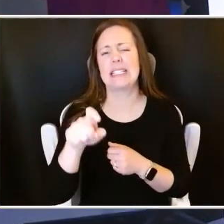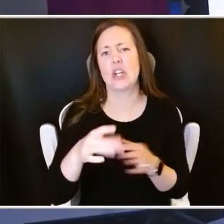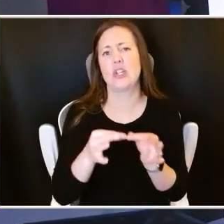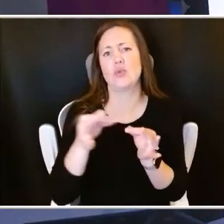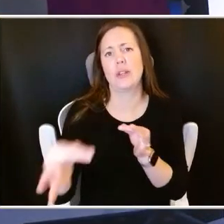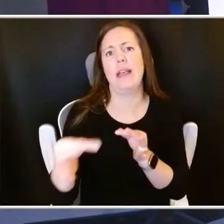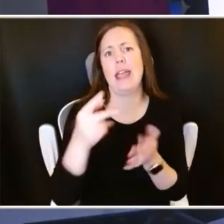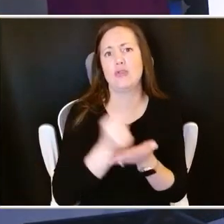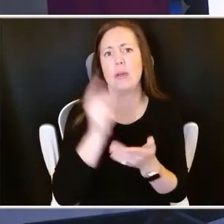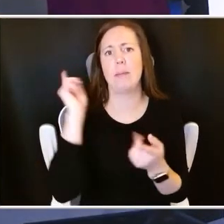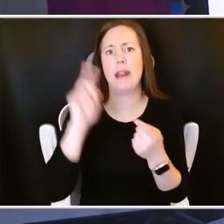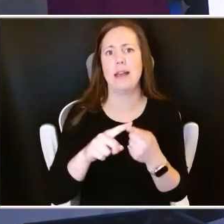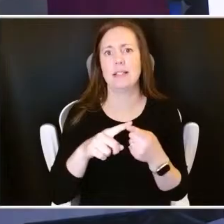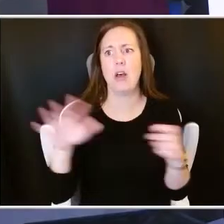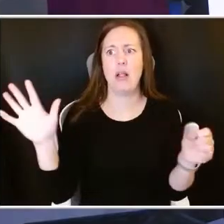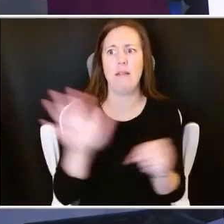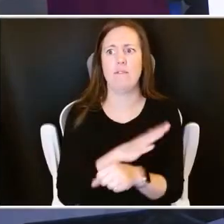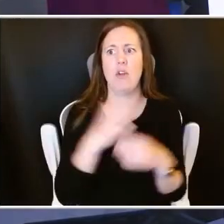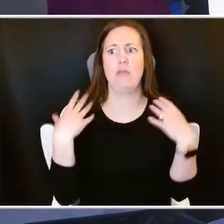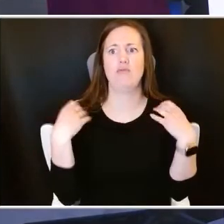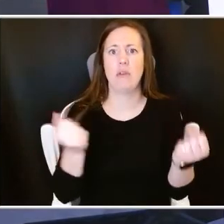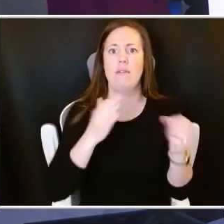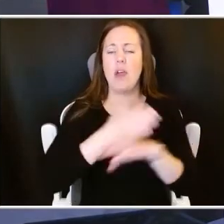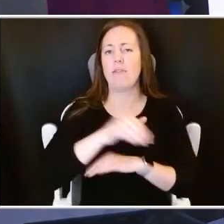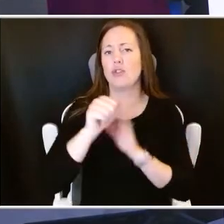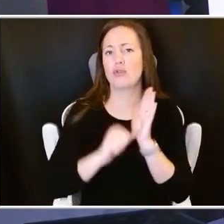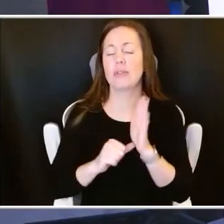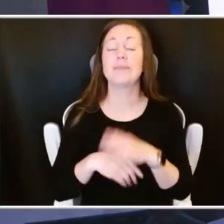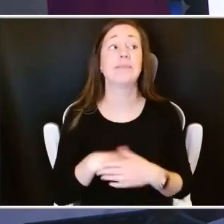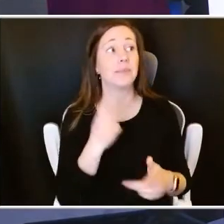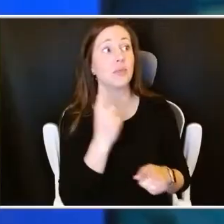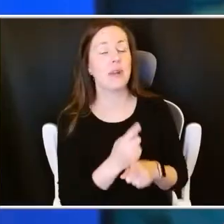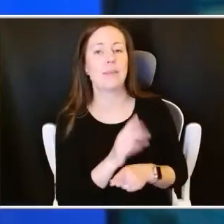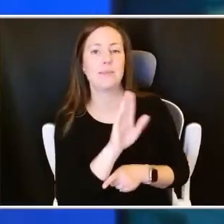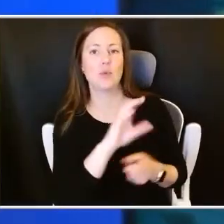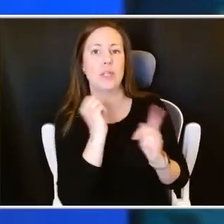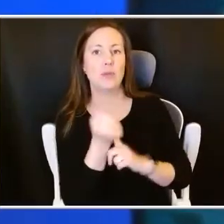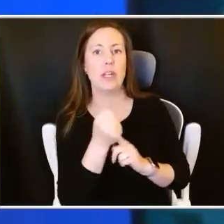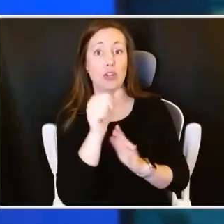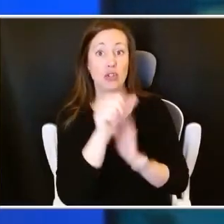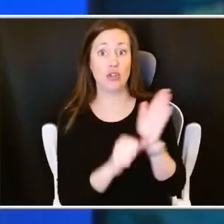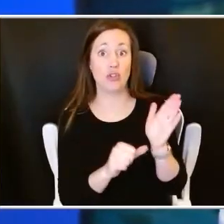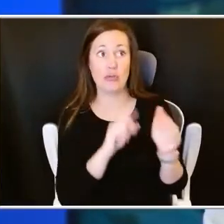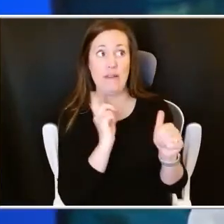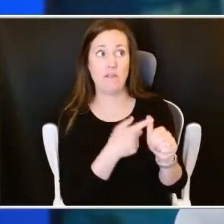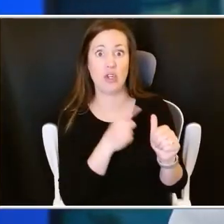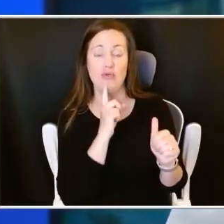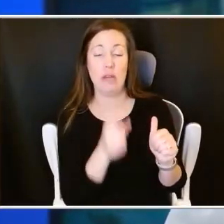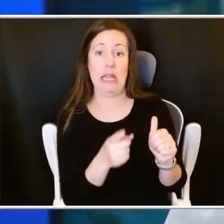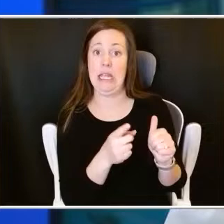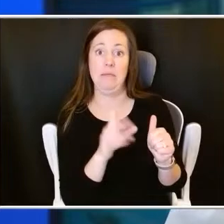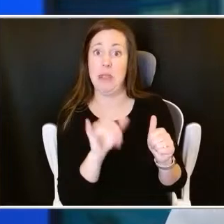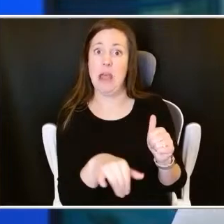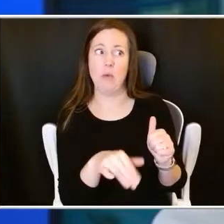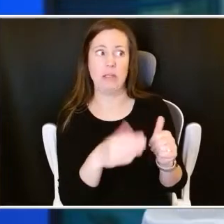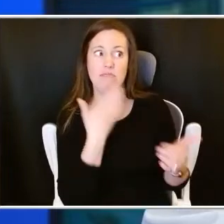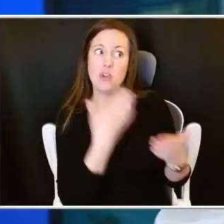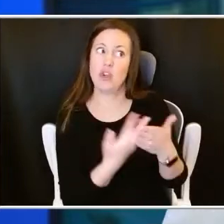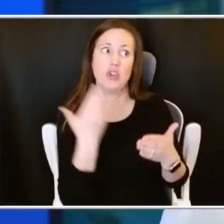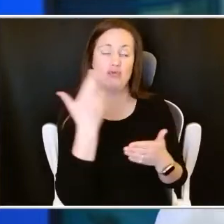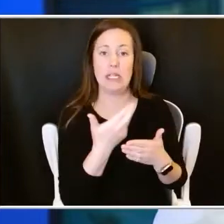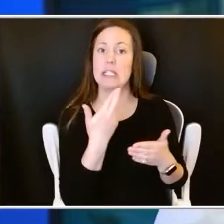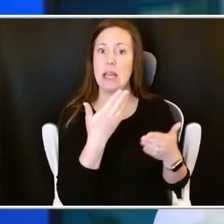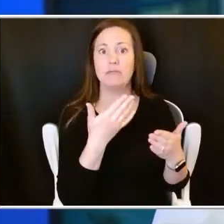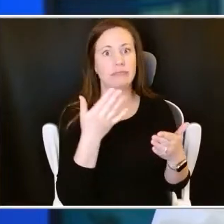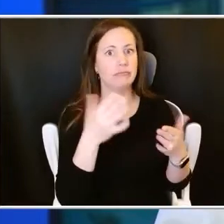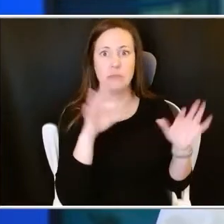from the surgery? Yeah, so as in your case, surgery up front was warranted and actually was the ideal thing to do. And so once we